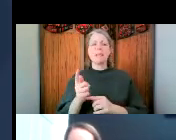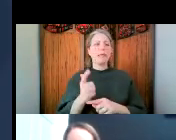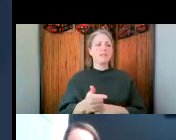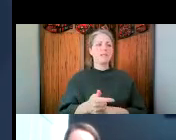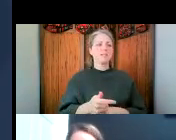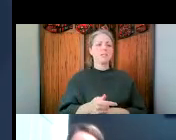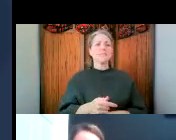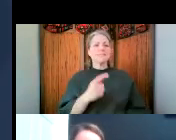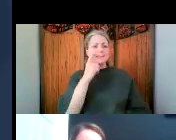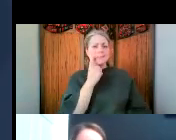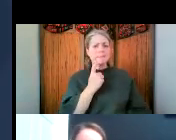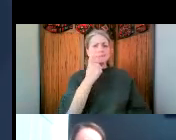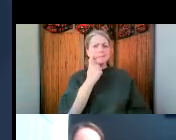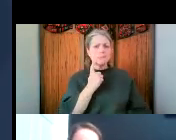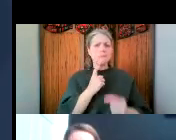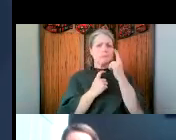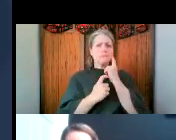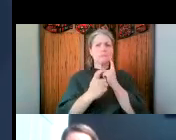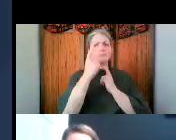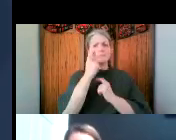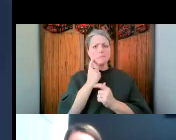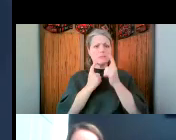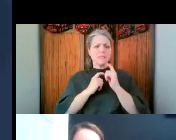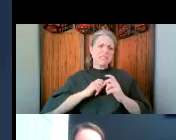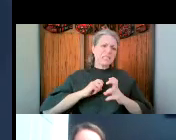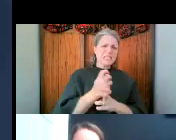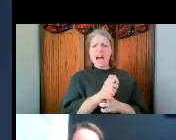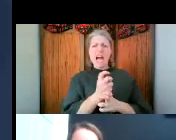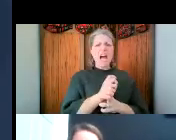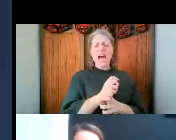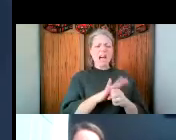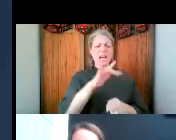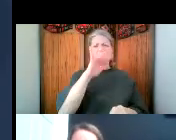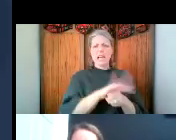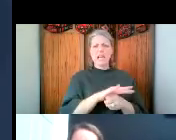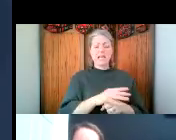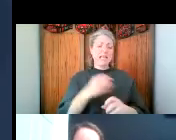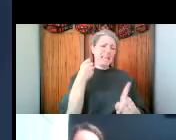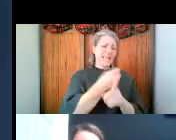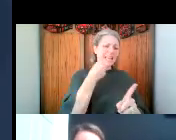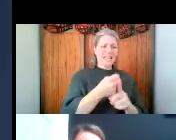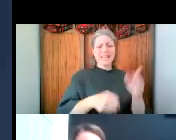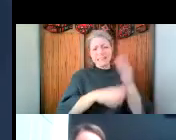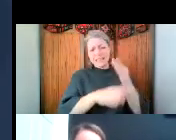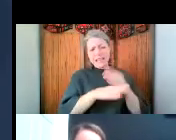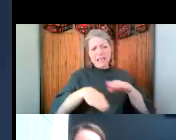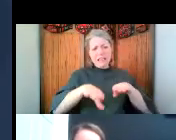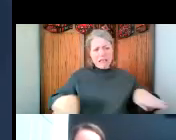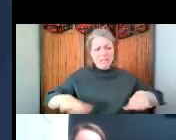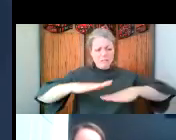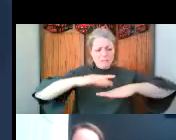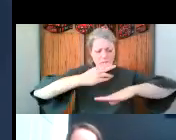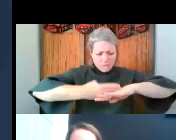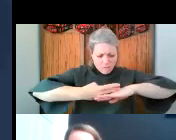start seeing some tears, and that quickly moves to a tantrum with some hitting, kicking, laying on the floor.